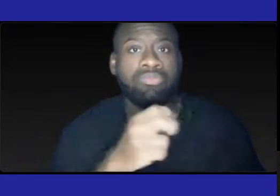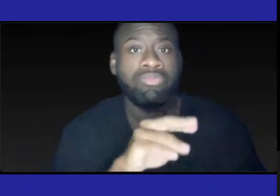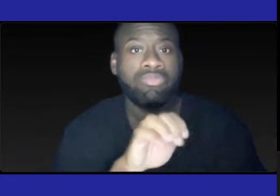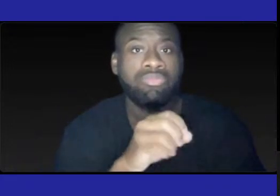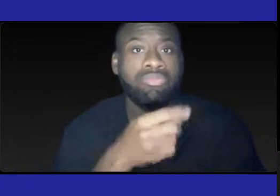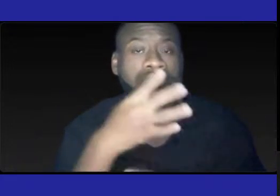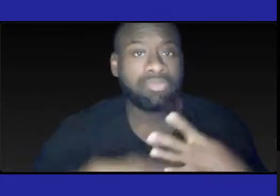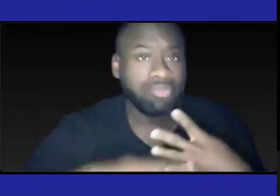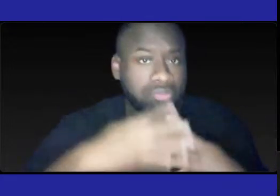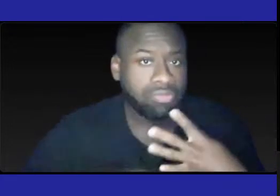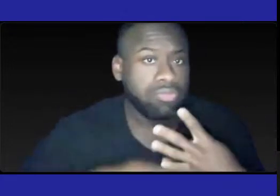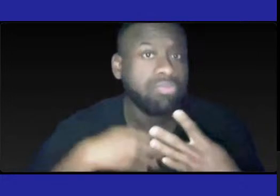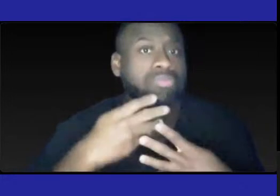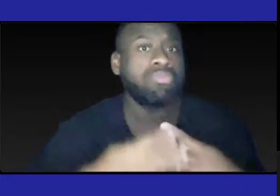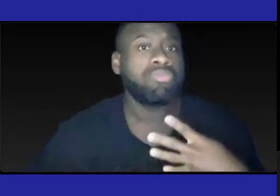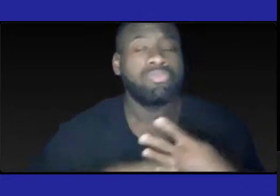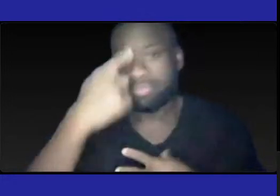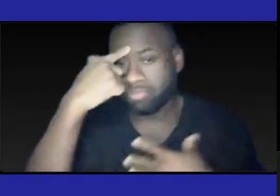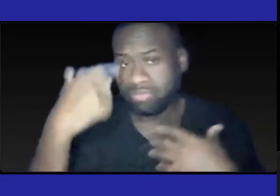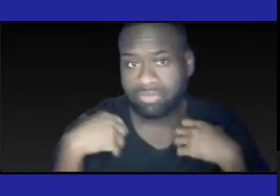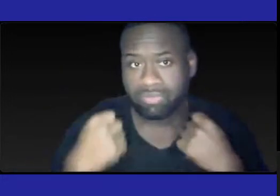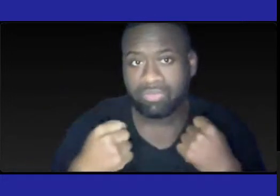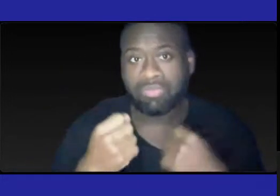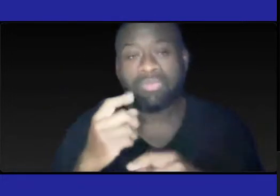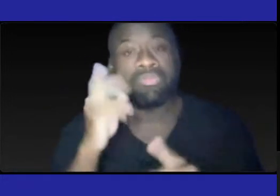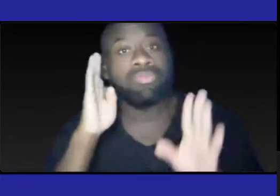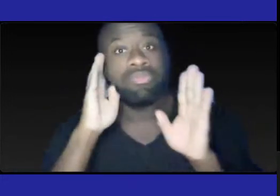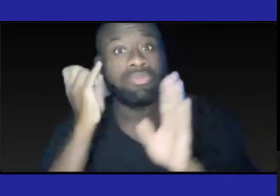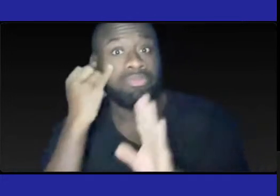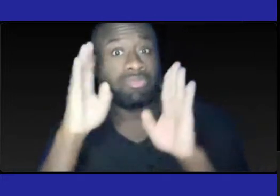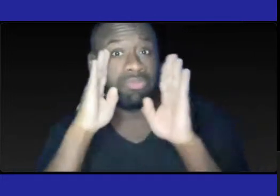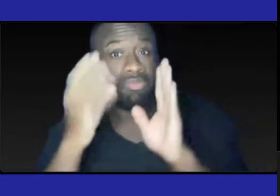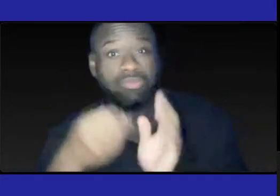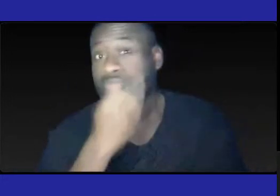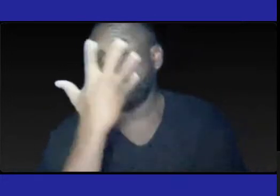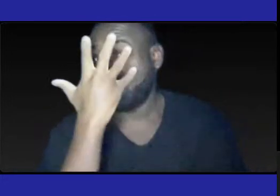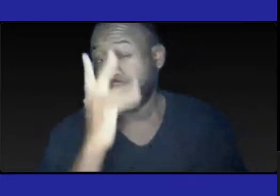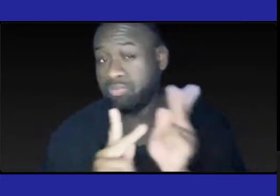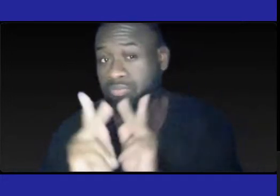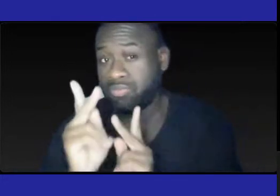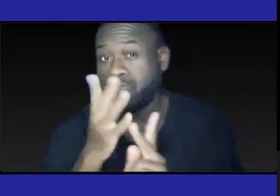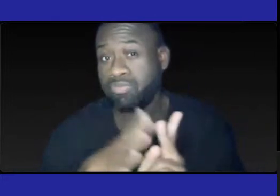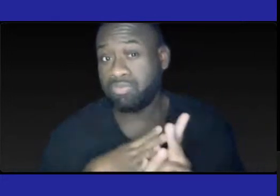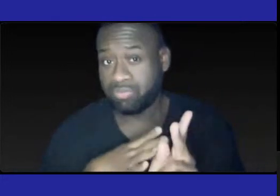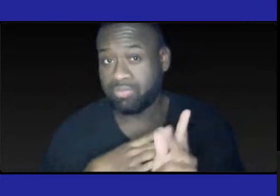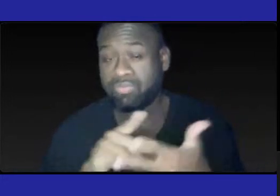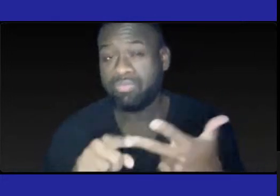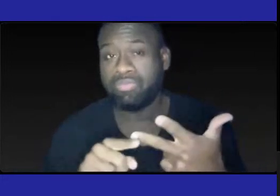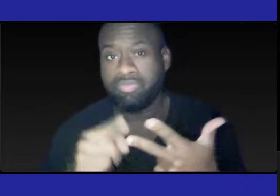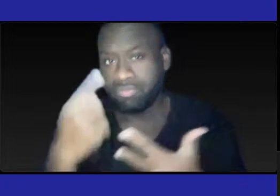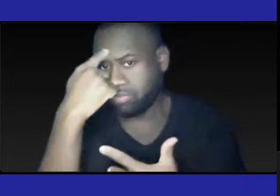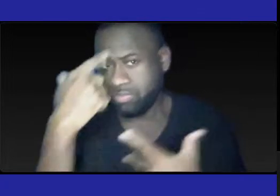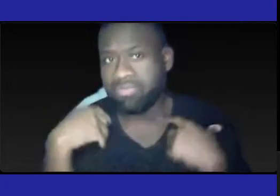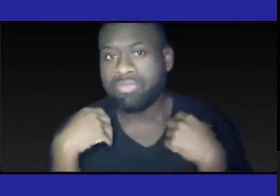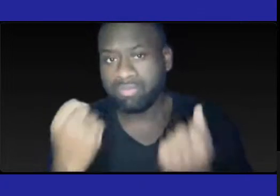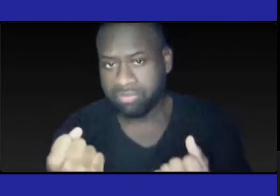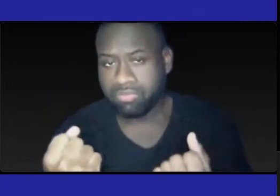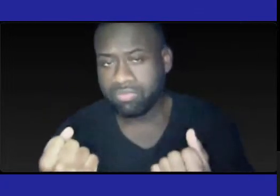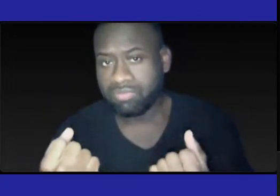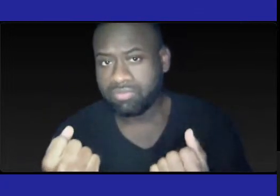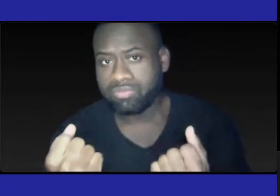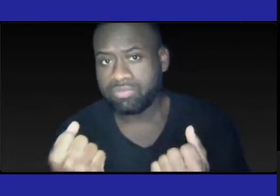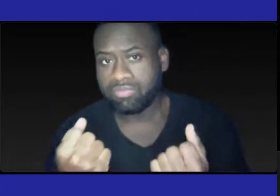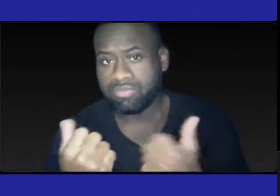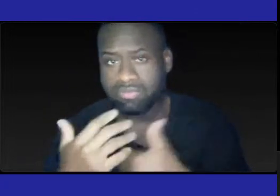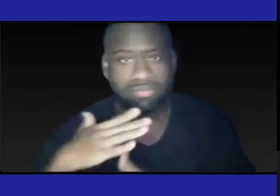Caucasian women and birthing people, we see mental health conditions as the leading cause. When we look